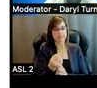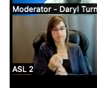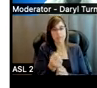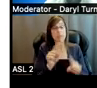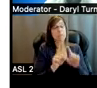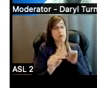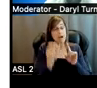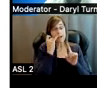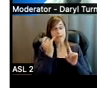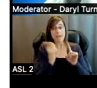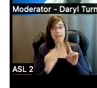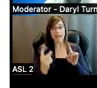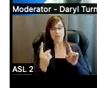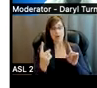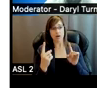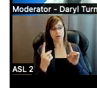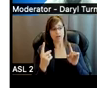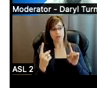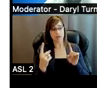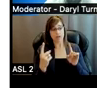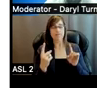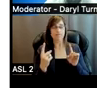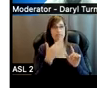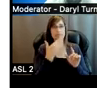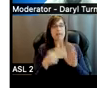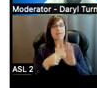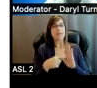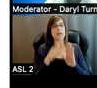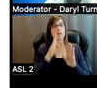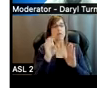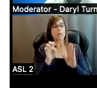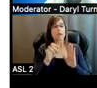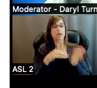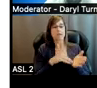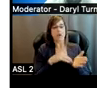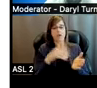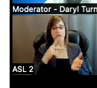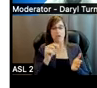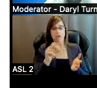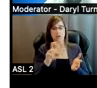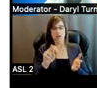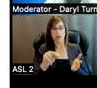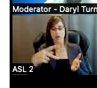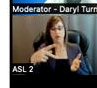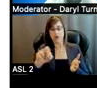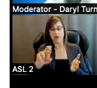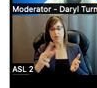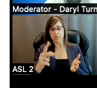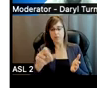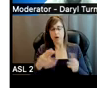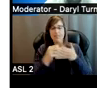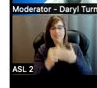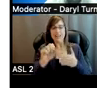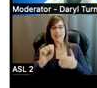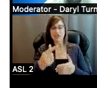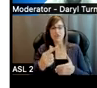if anybody... And the best example here will be Dr. Karen Parker, who is leading the SGRMRO